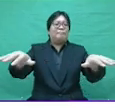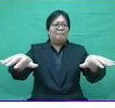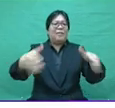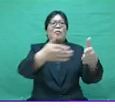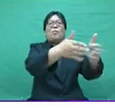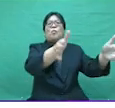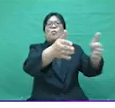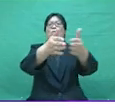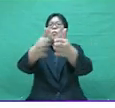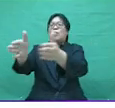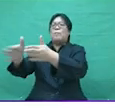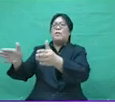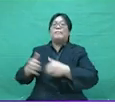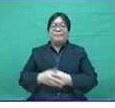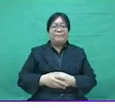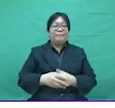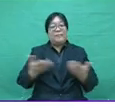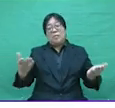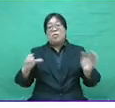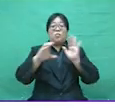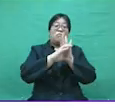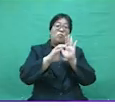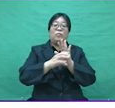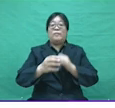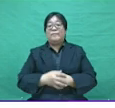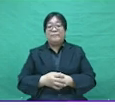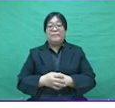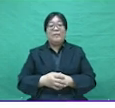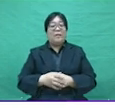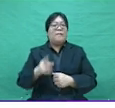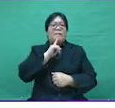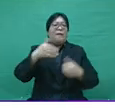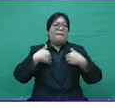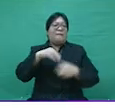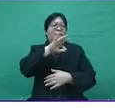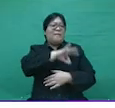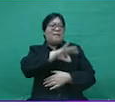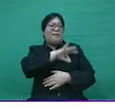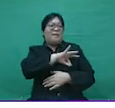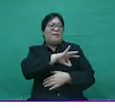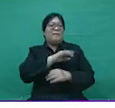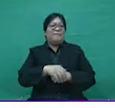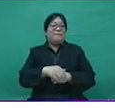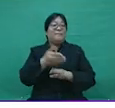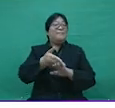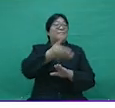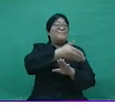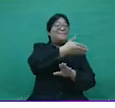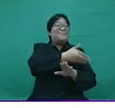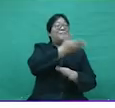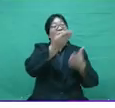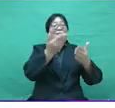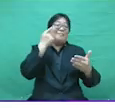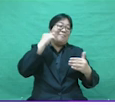extended dramatically. So if, for example, there have been benefits in the times before only